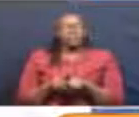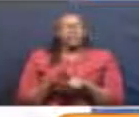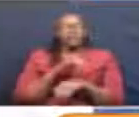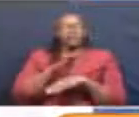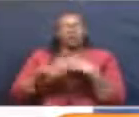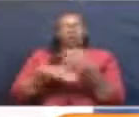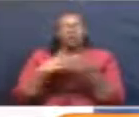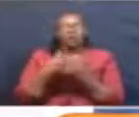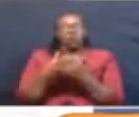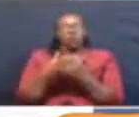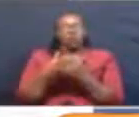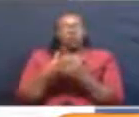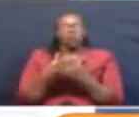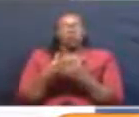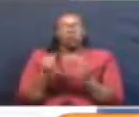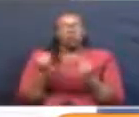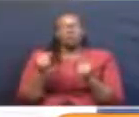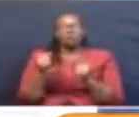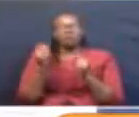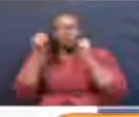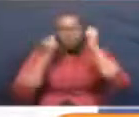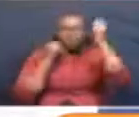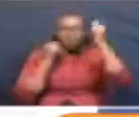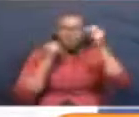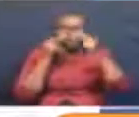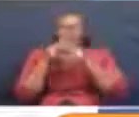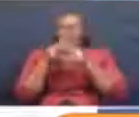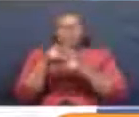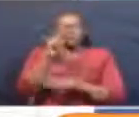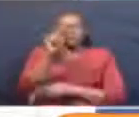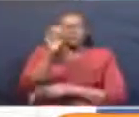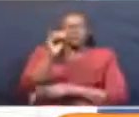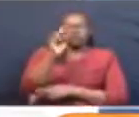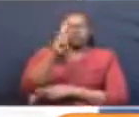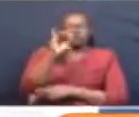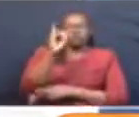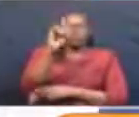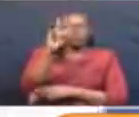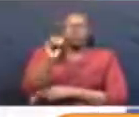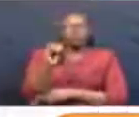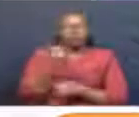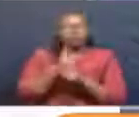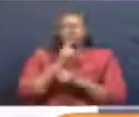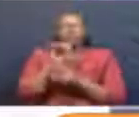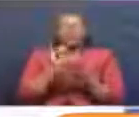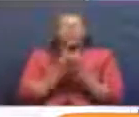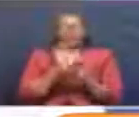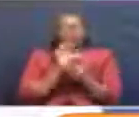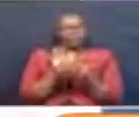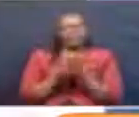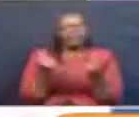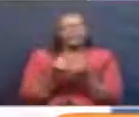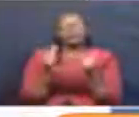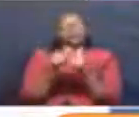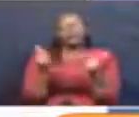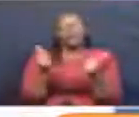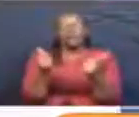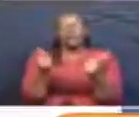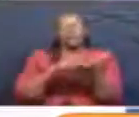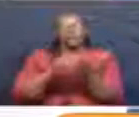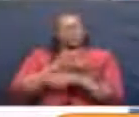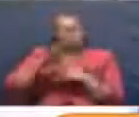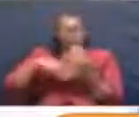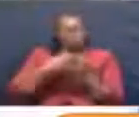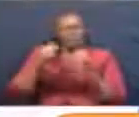an on-ground soldier in the name of Mheshimiwa Tobiko. He is making sure that things happen. All right. That, so reading from the